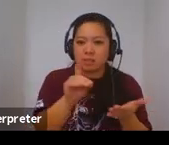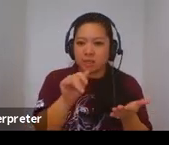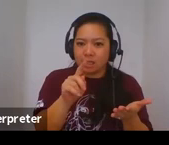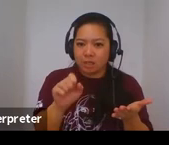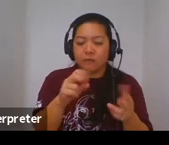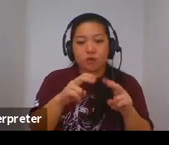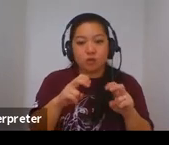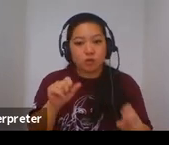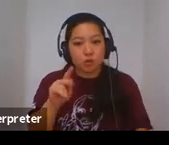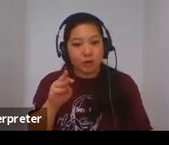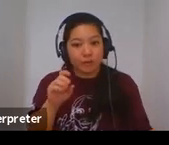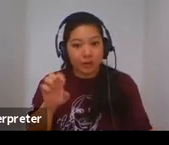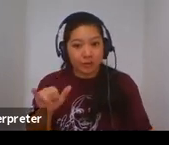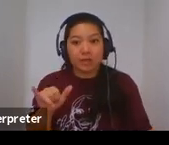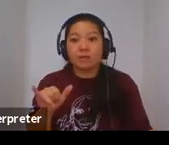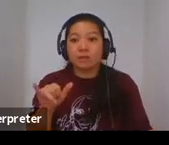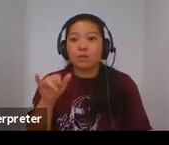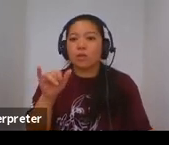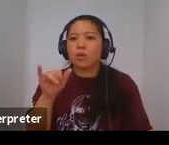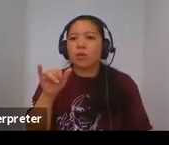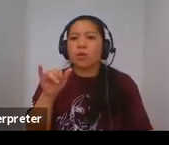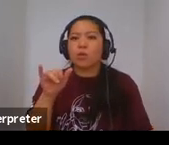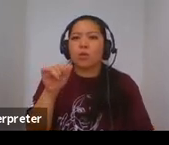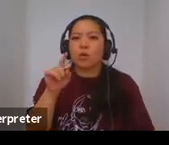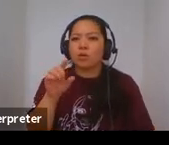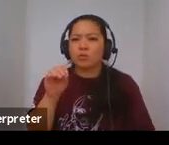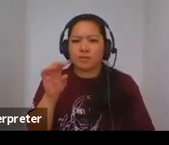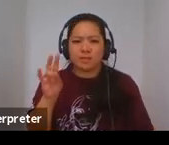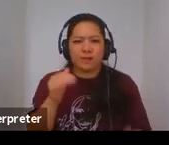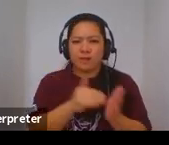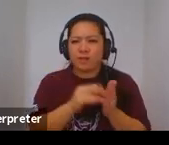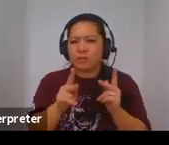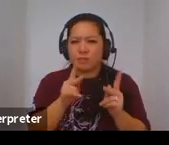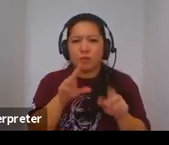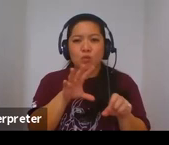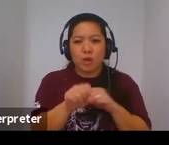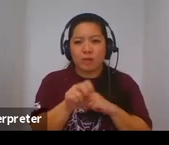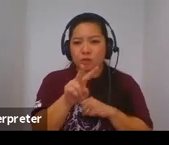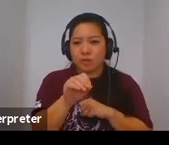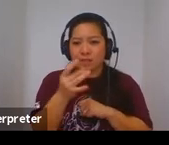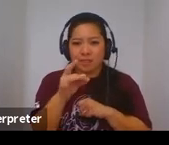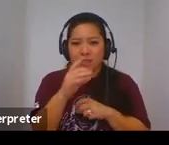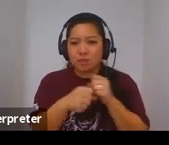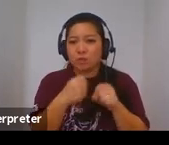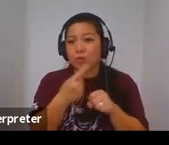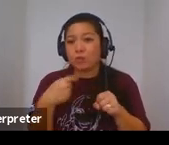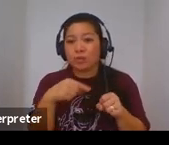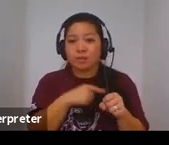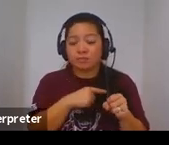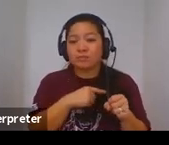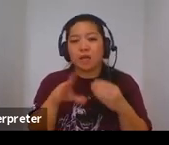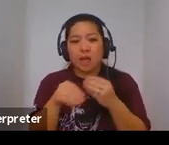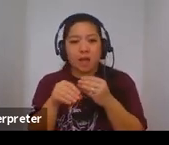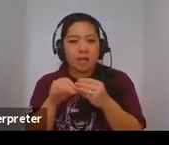over 700,000 people were raped in the United States in 2018. So we times